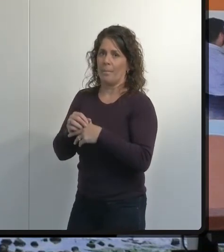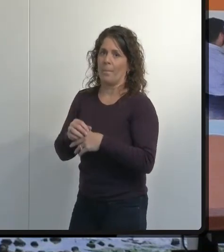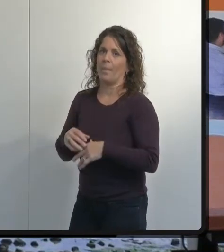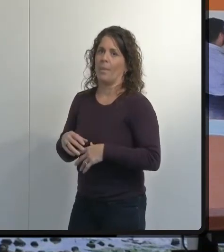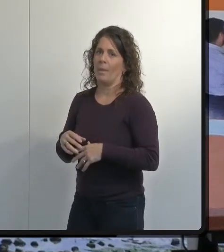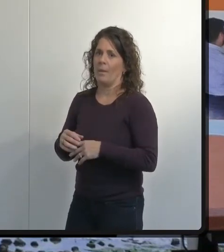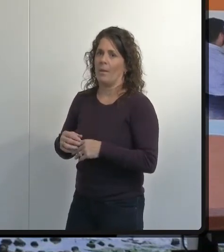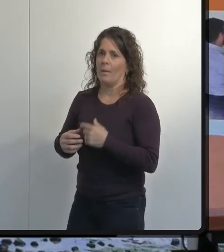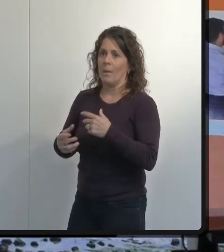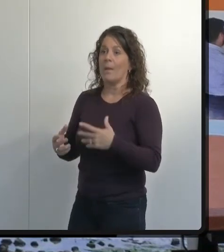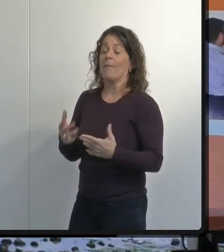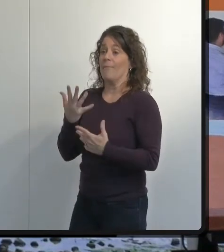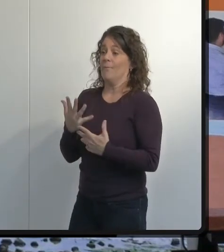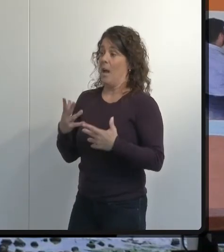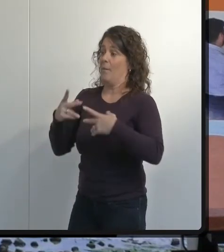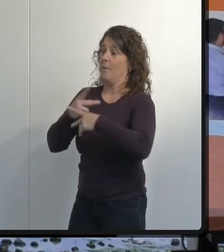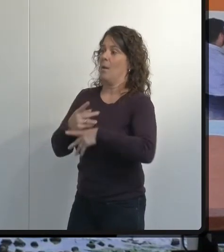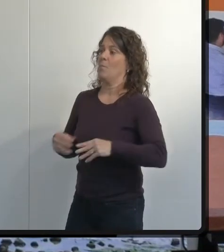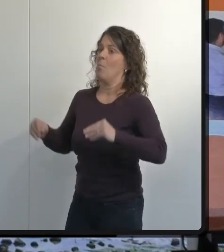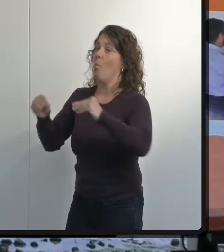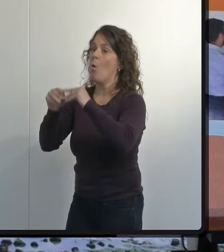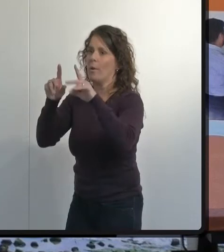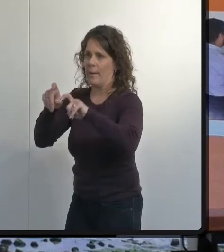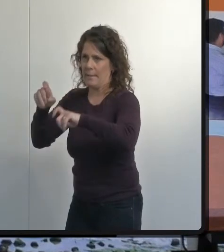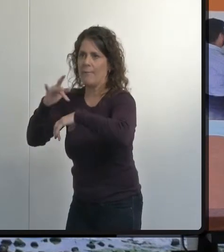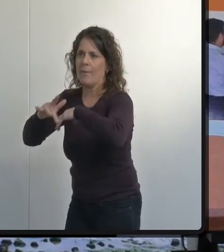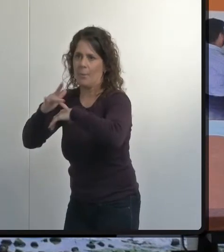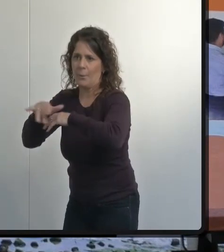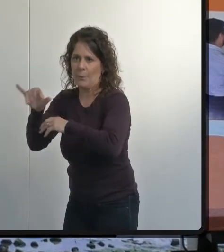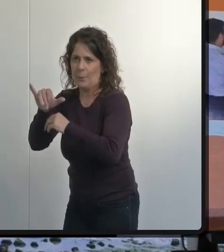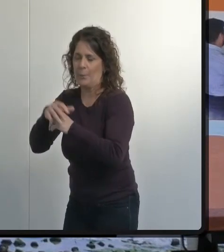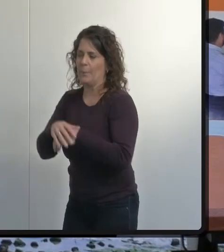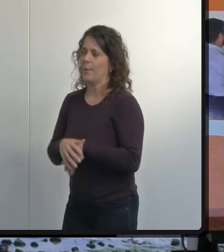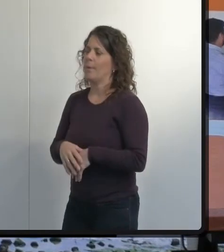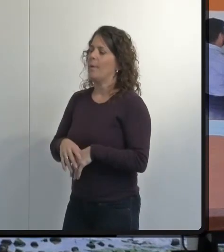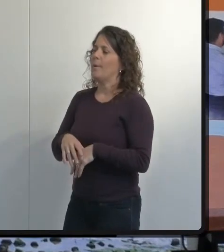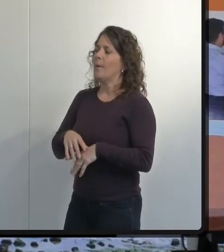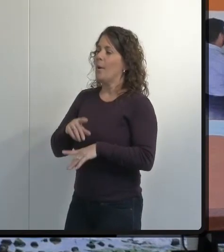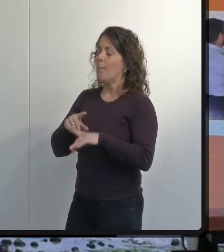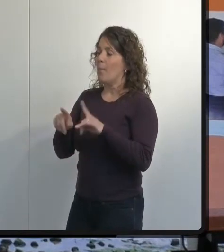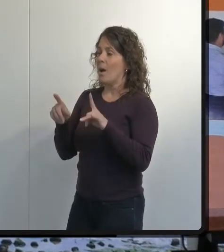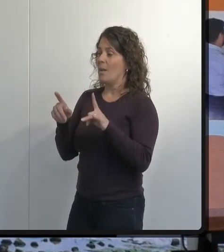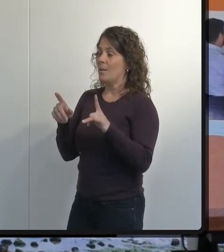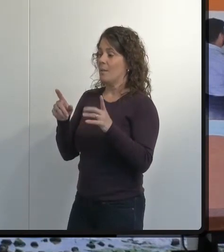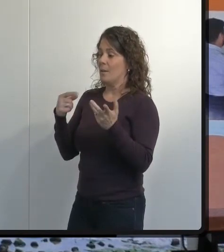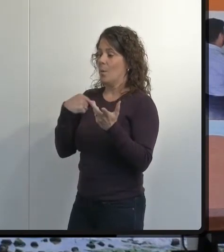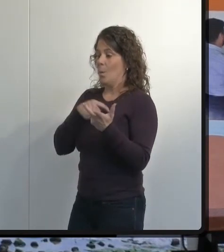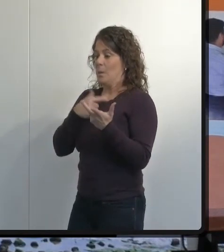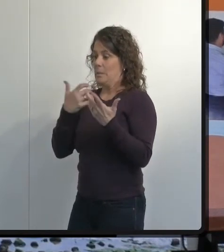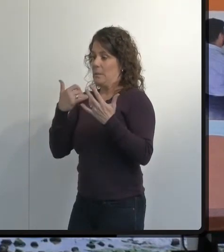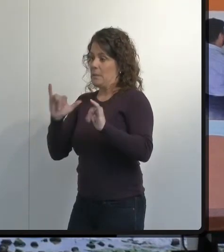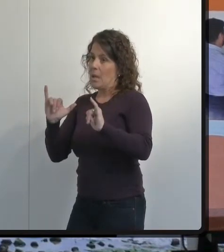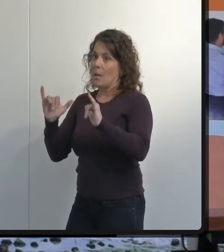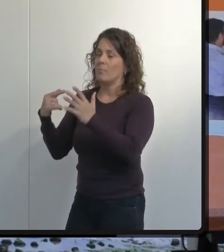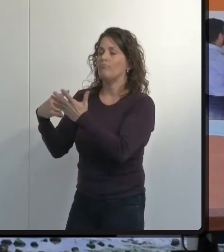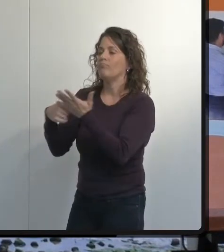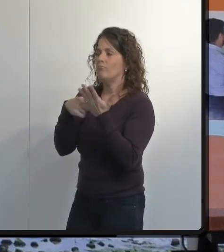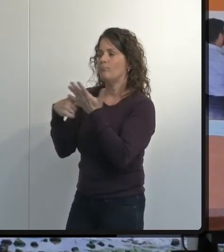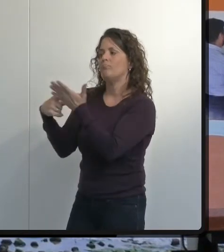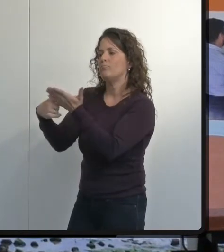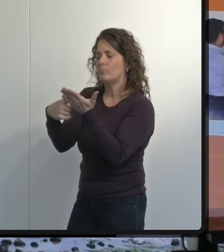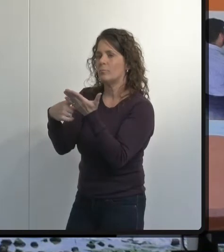It's a great start. Even then, the Public Health Department is pursuing other